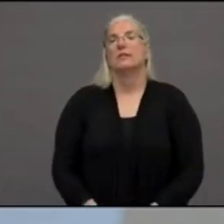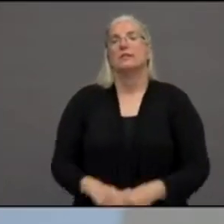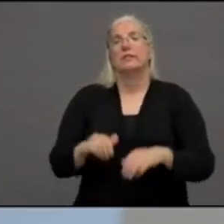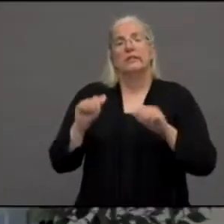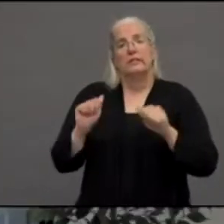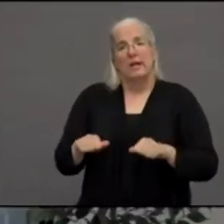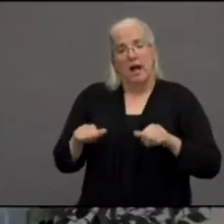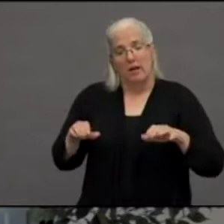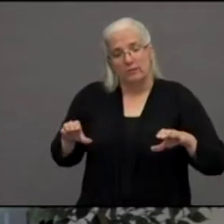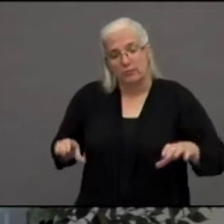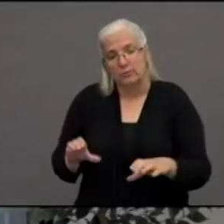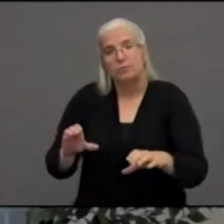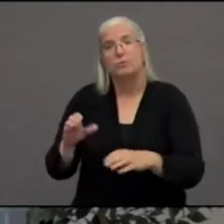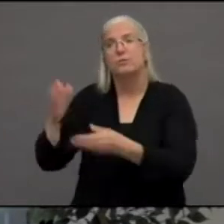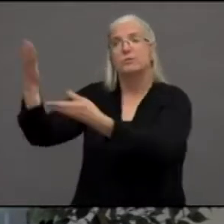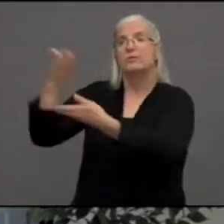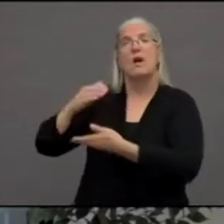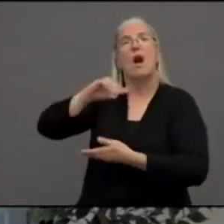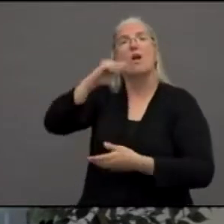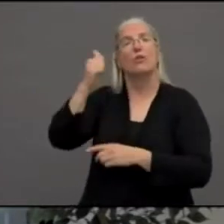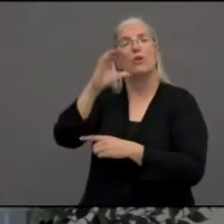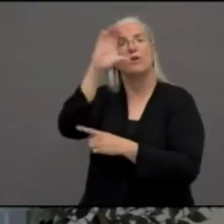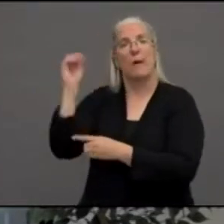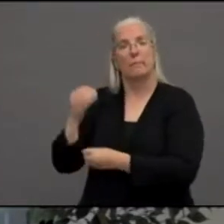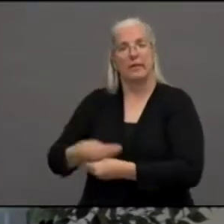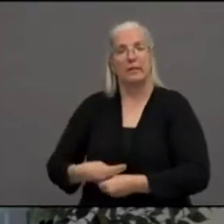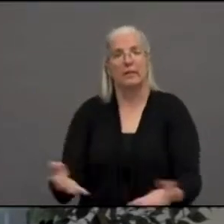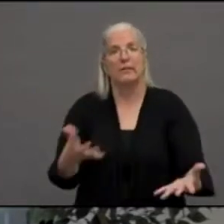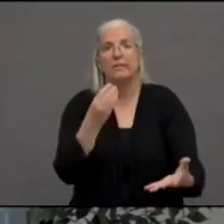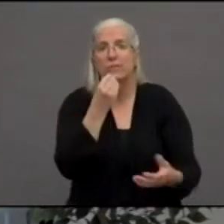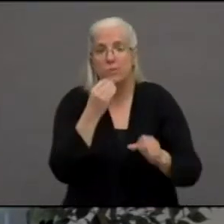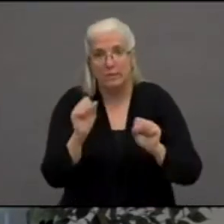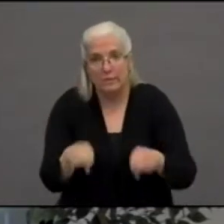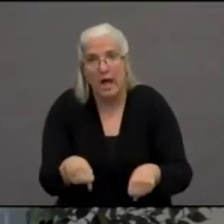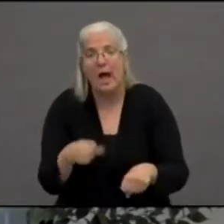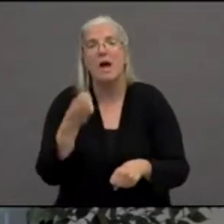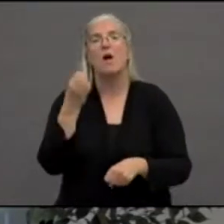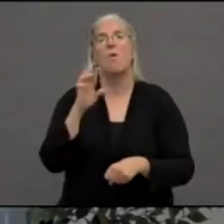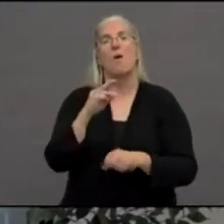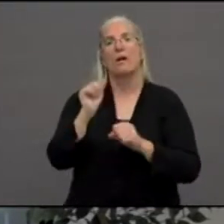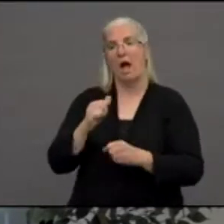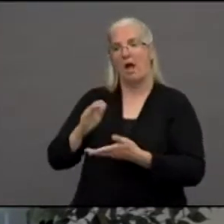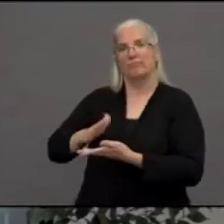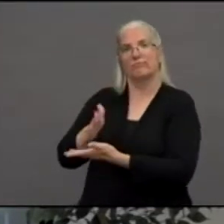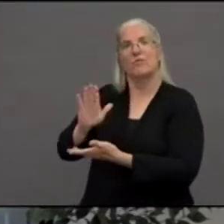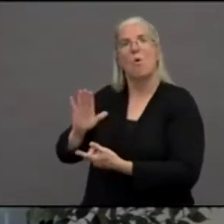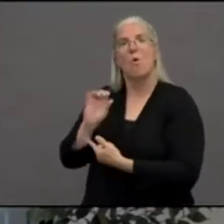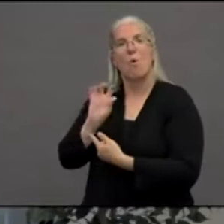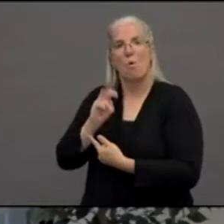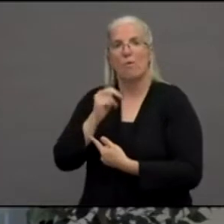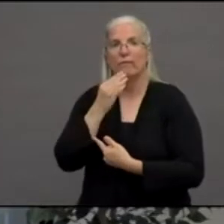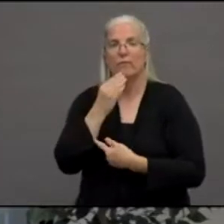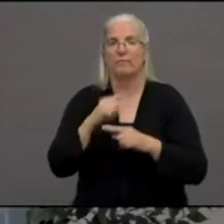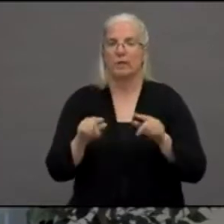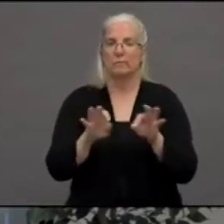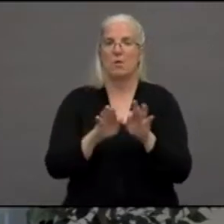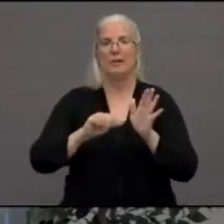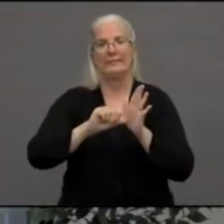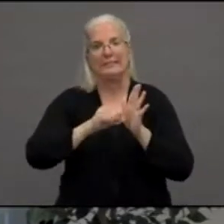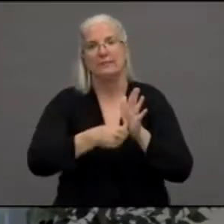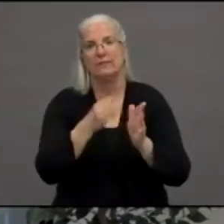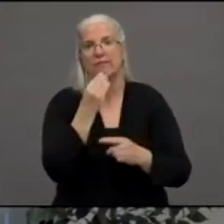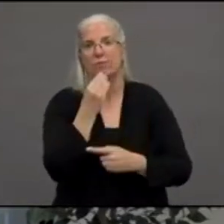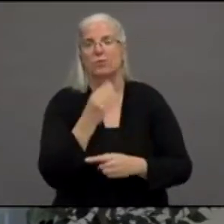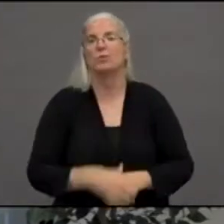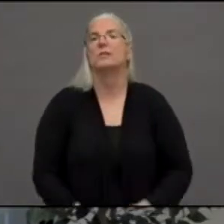good opportunity to team up for businesses. Absolutely. Right now. Next question says, are contractors that have their main offices